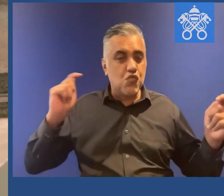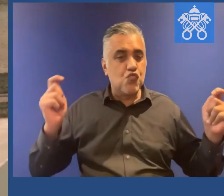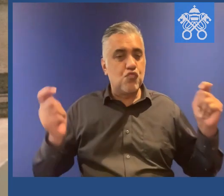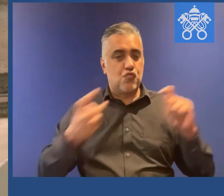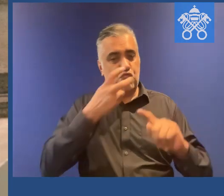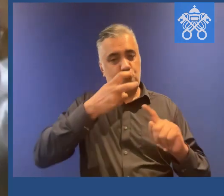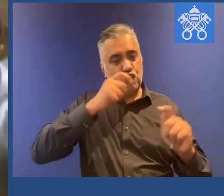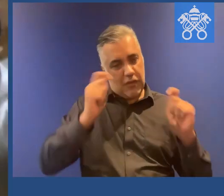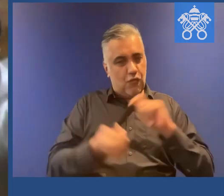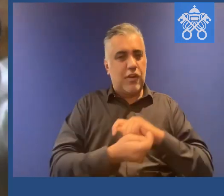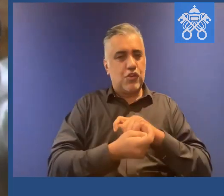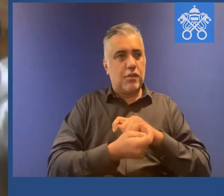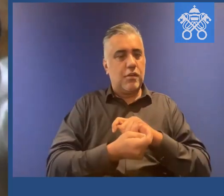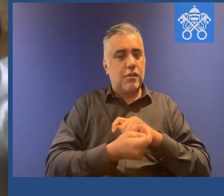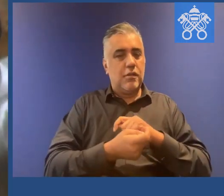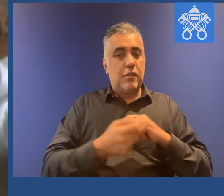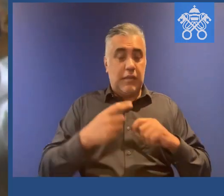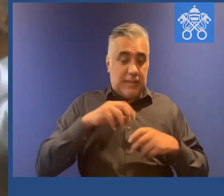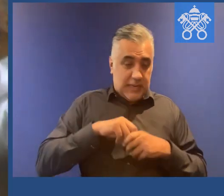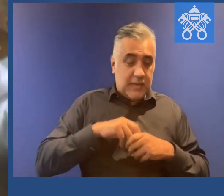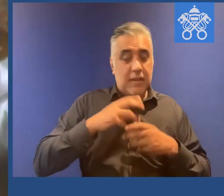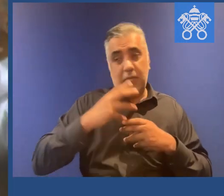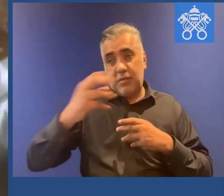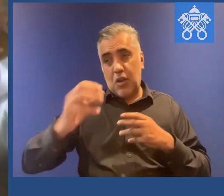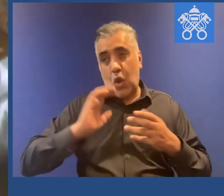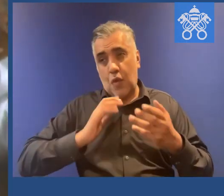both within and outside our community.